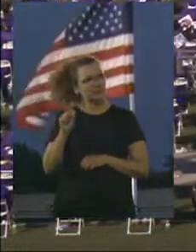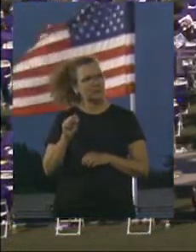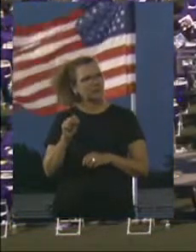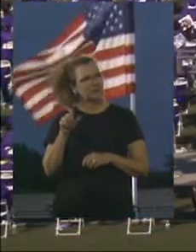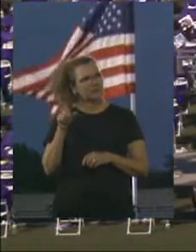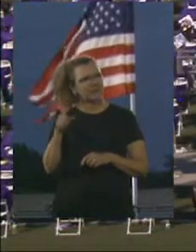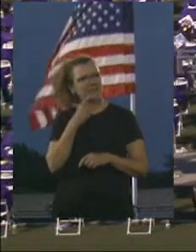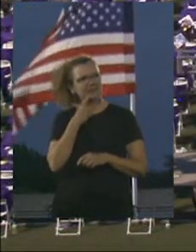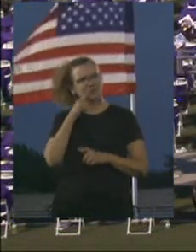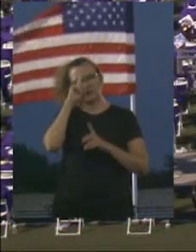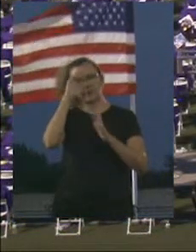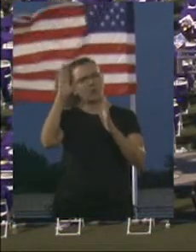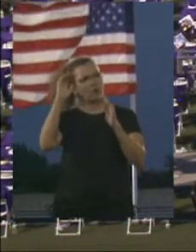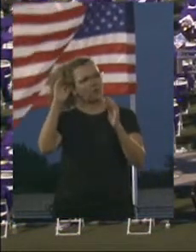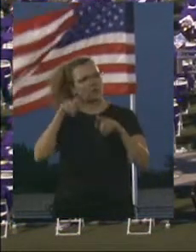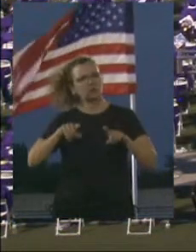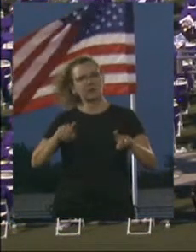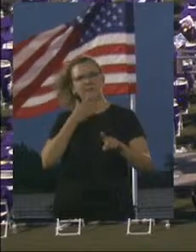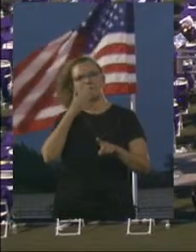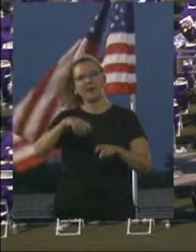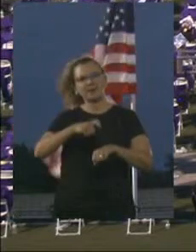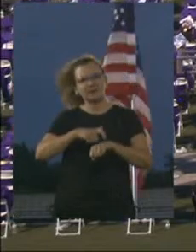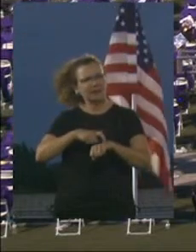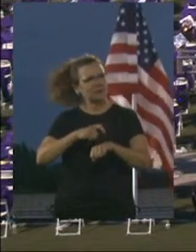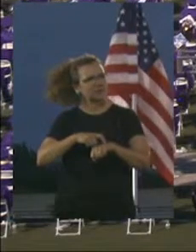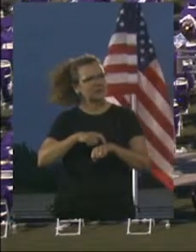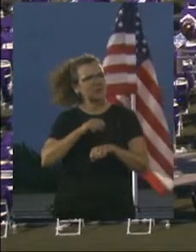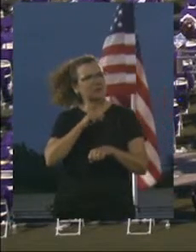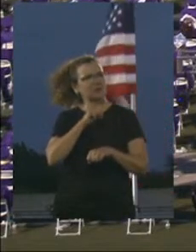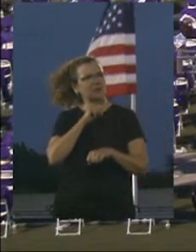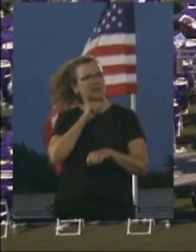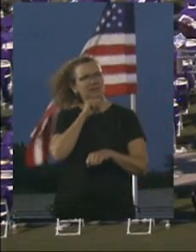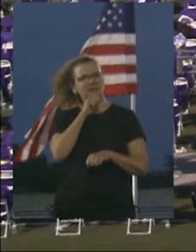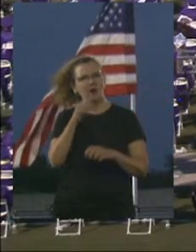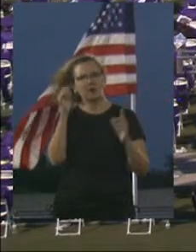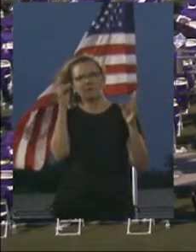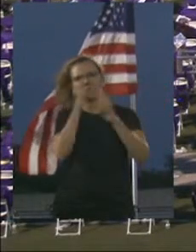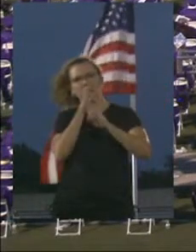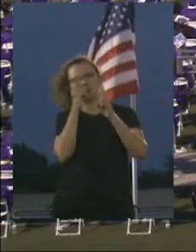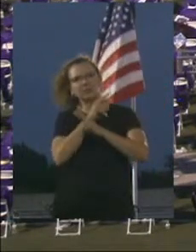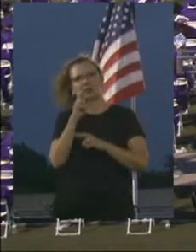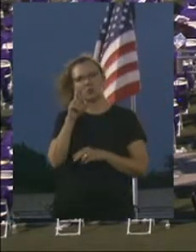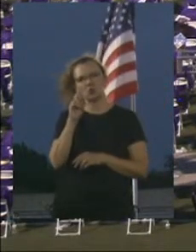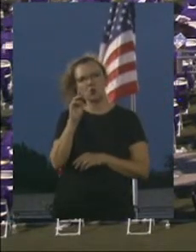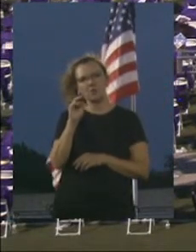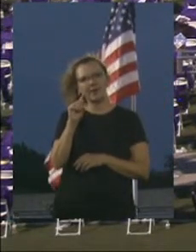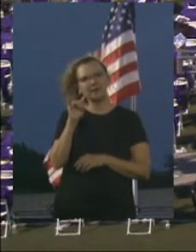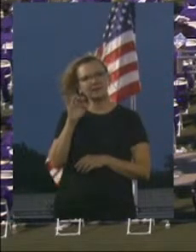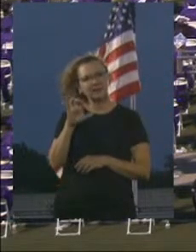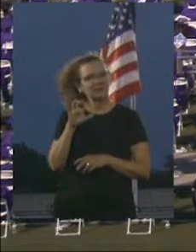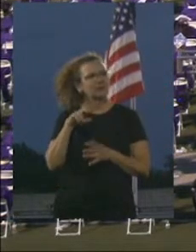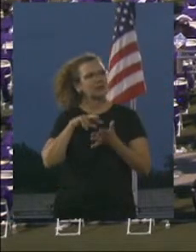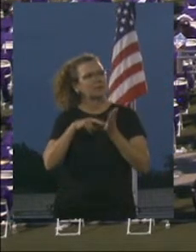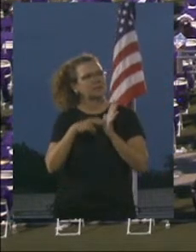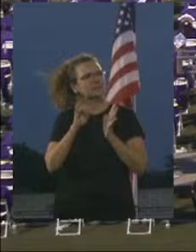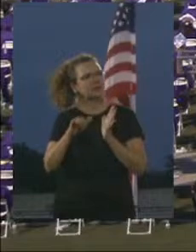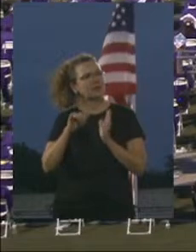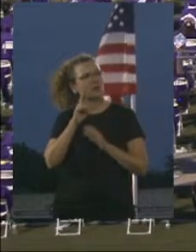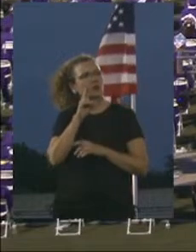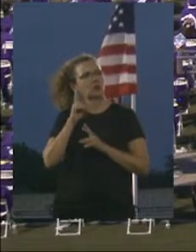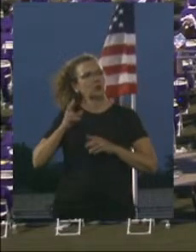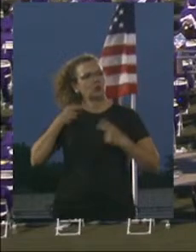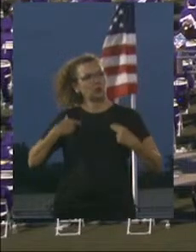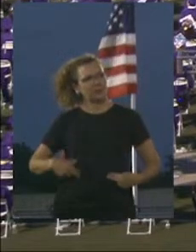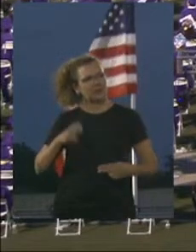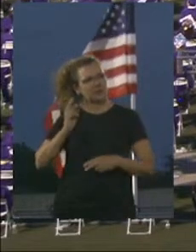"To be hopeful in bad times is not just foolishly romantic. It is based on the fact that human history is